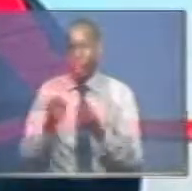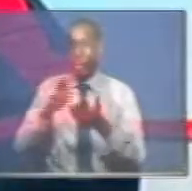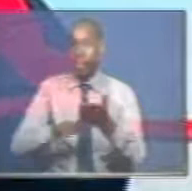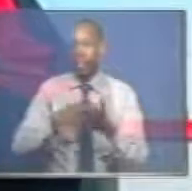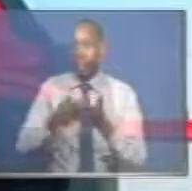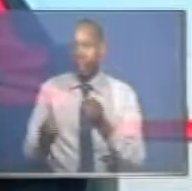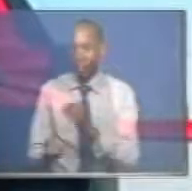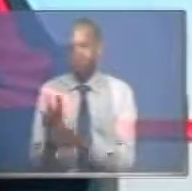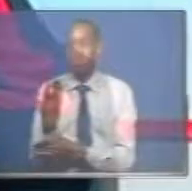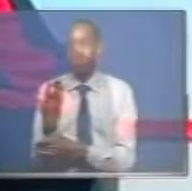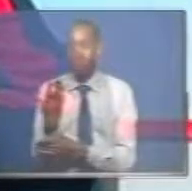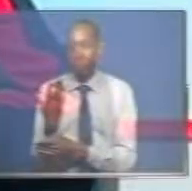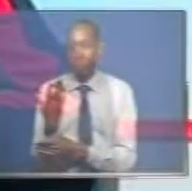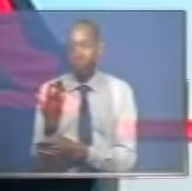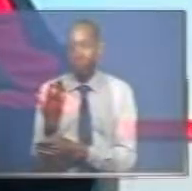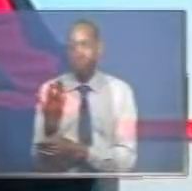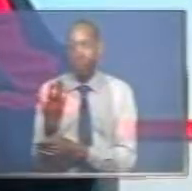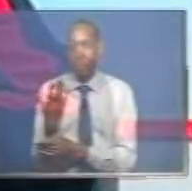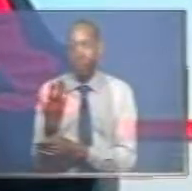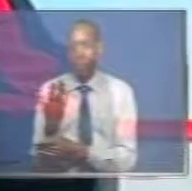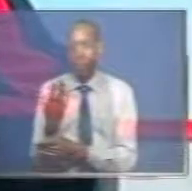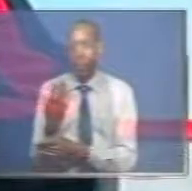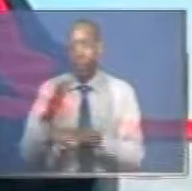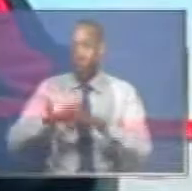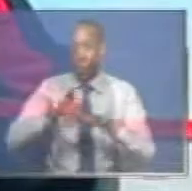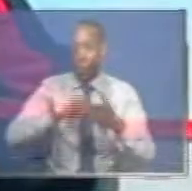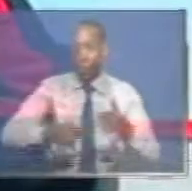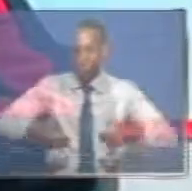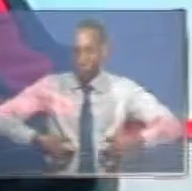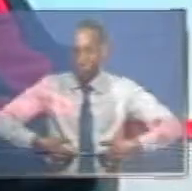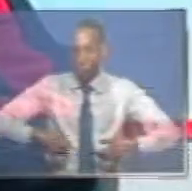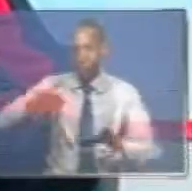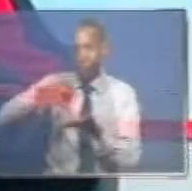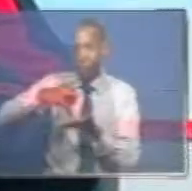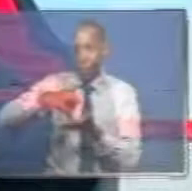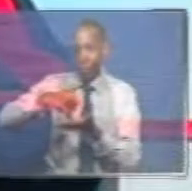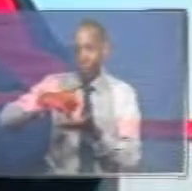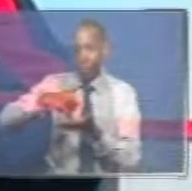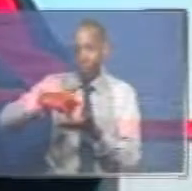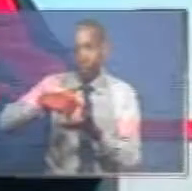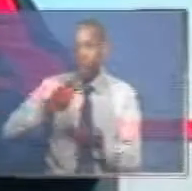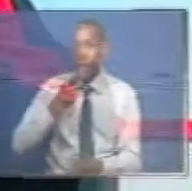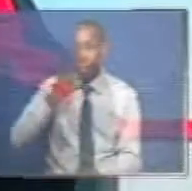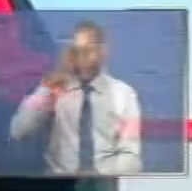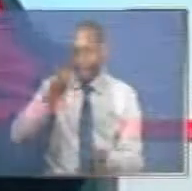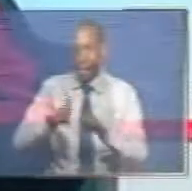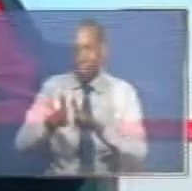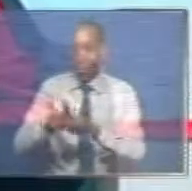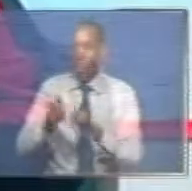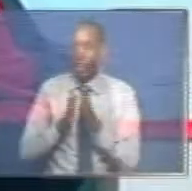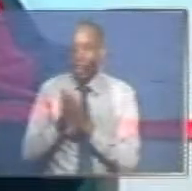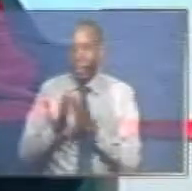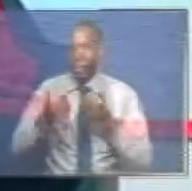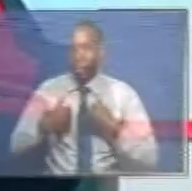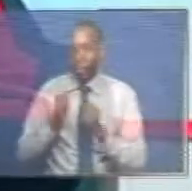up. Okay. And you see the beauty of the young ones being involved. The parents will also get involved in